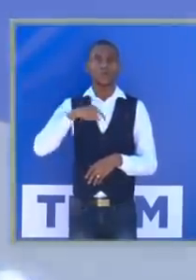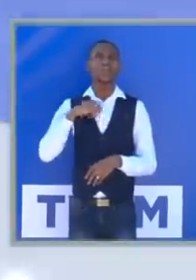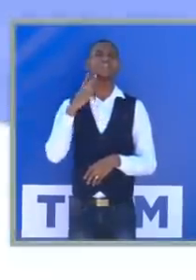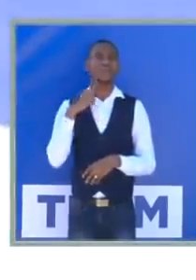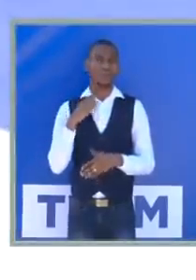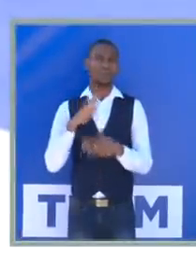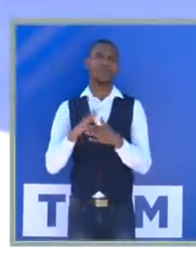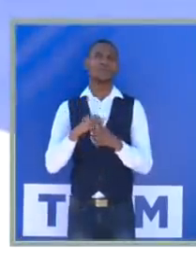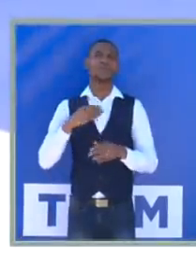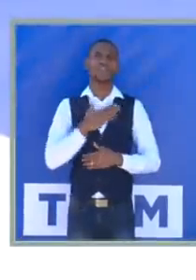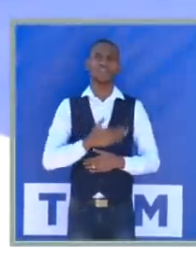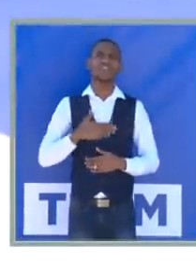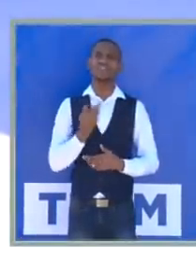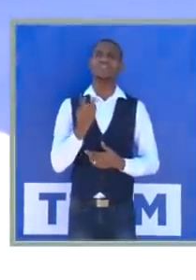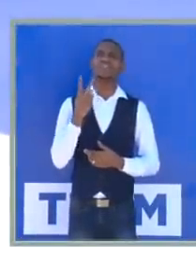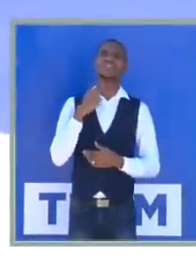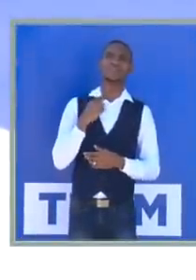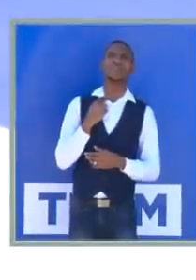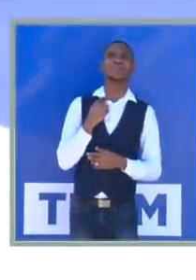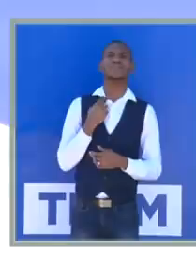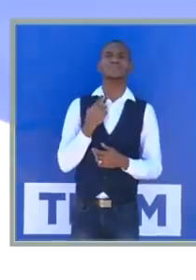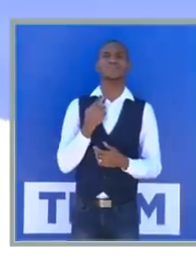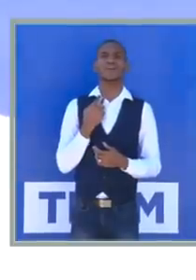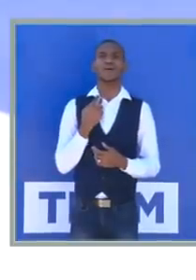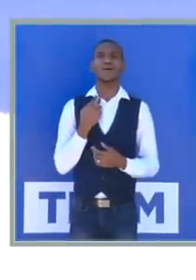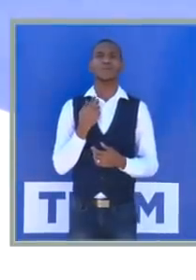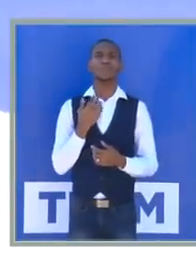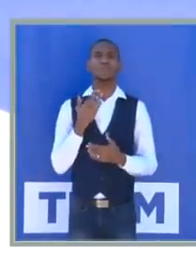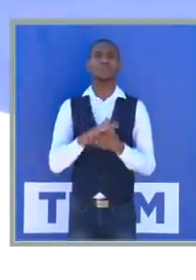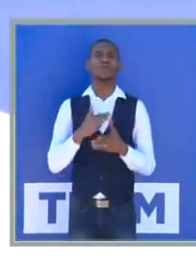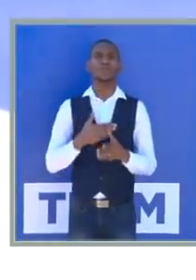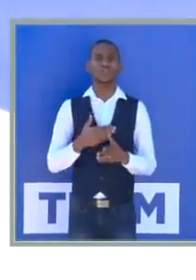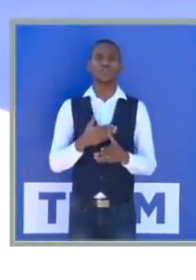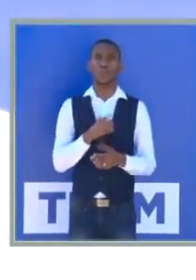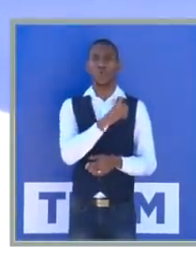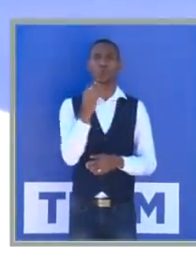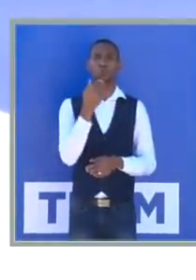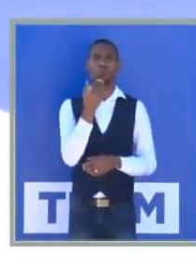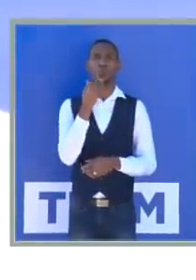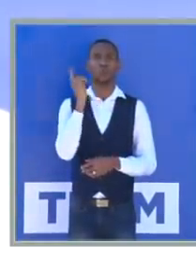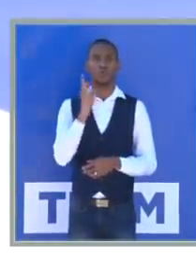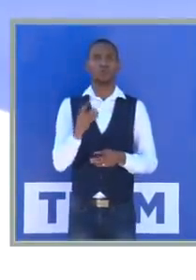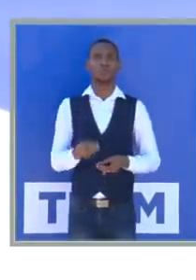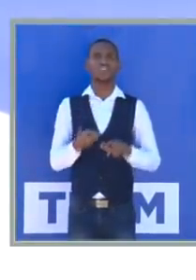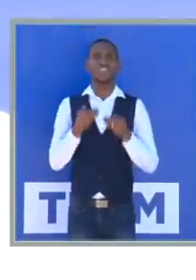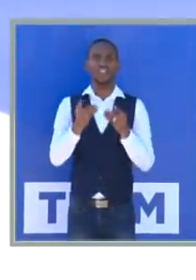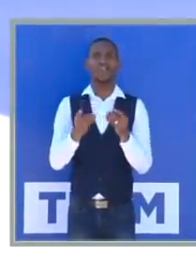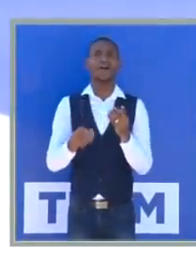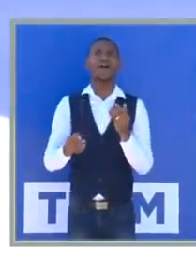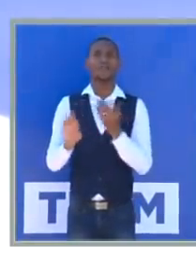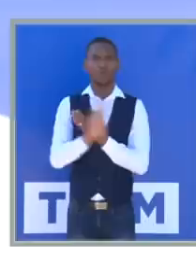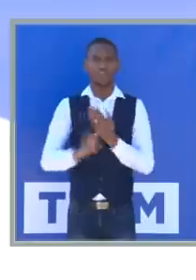disappointed because we feel let down. We feel like, those who are meant to deliver and protect